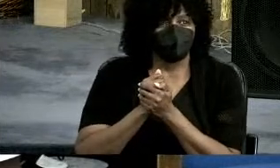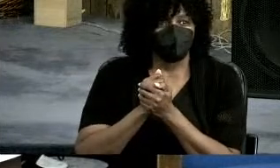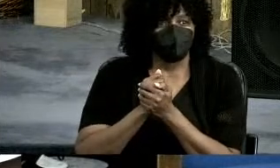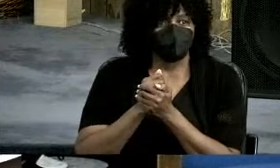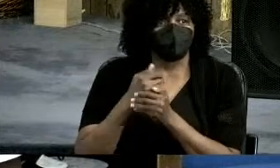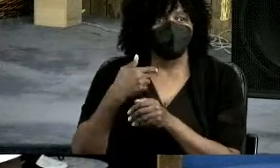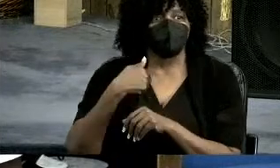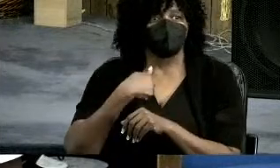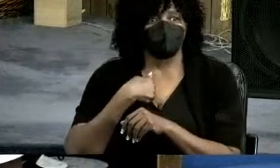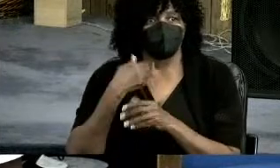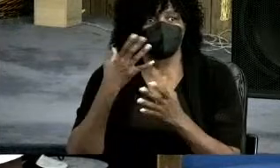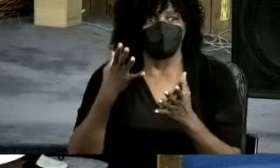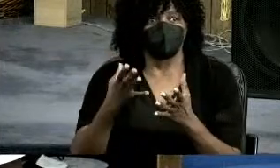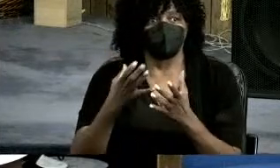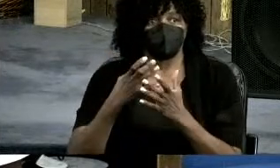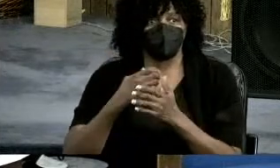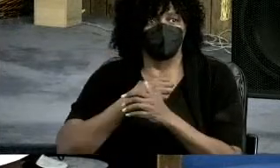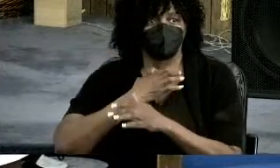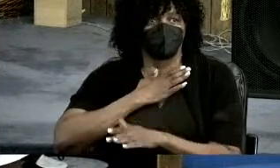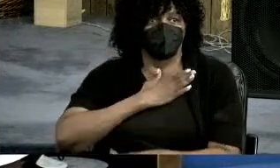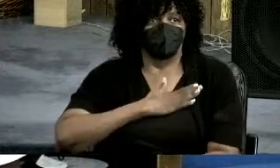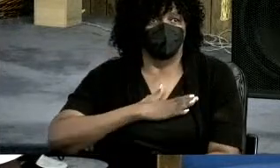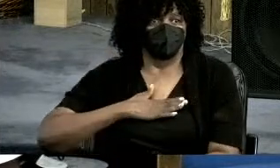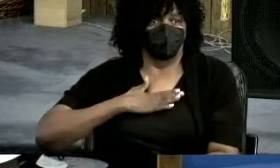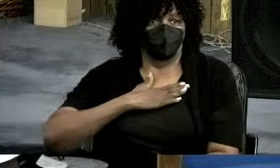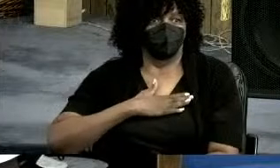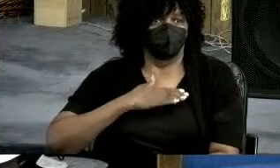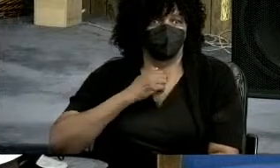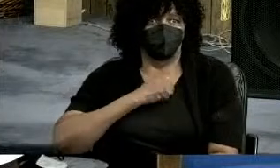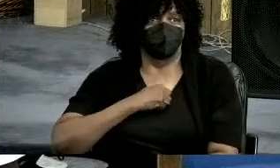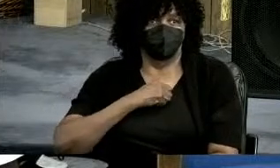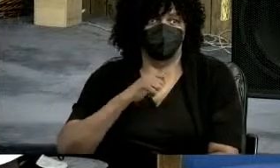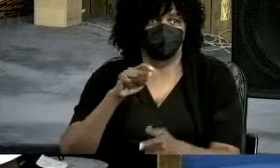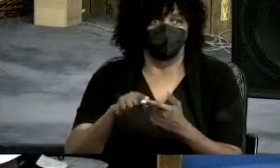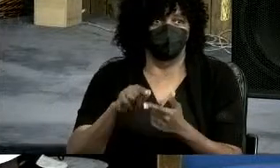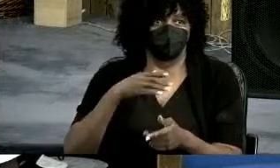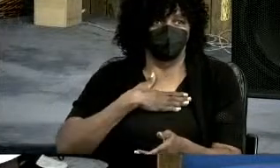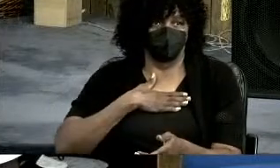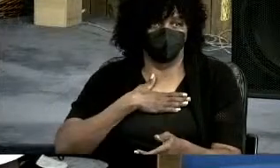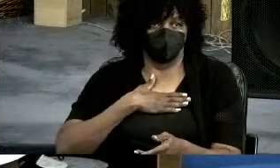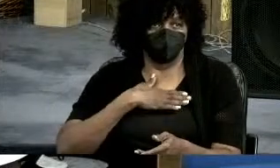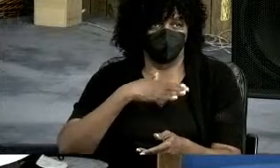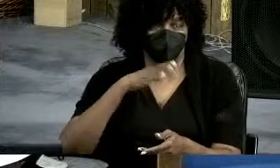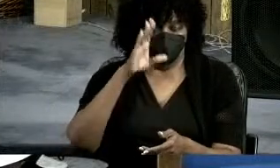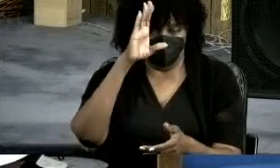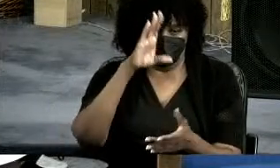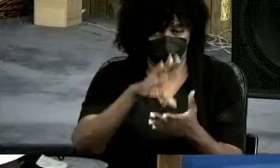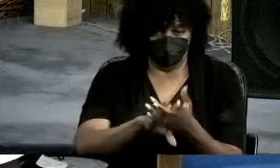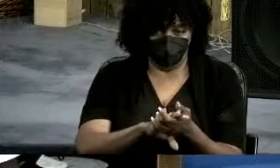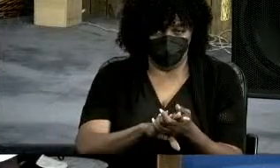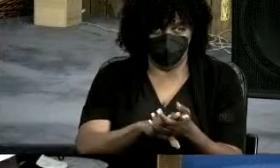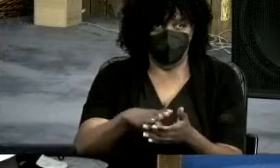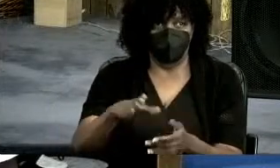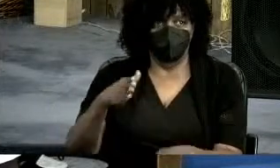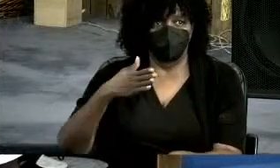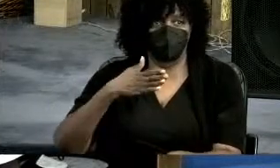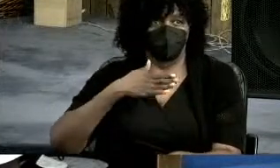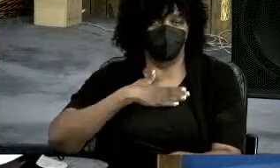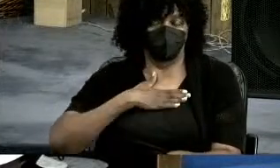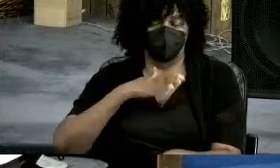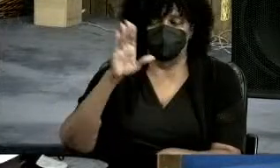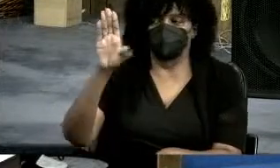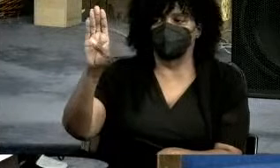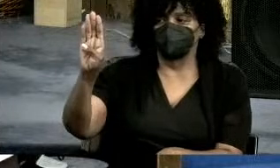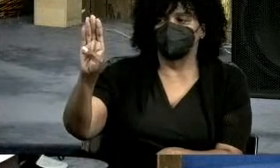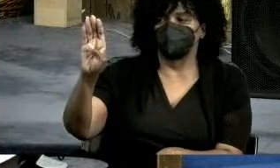So I just want to publicly apologize to my husband, my priest, my